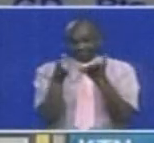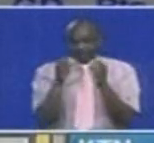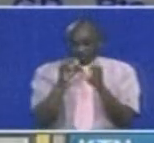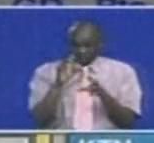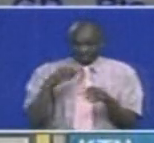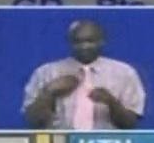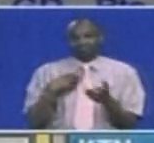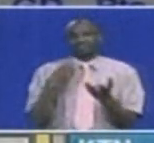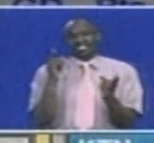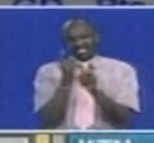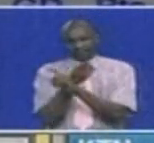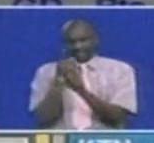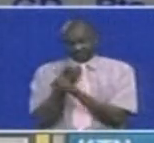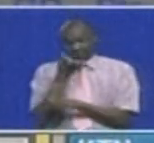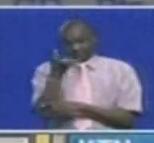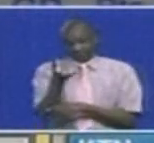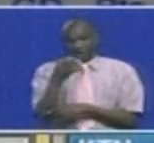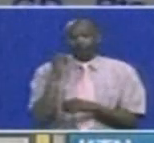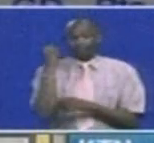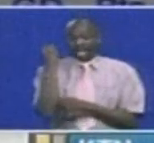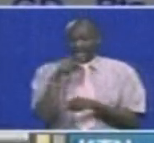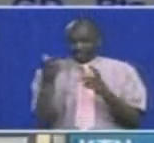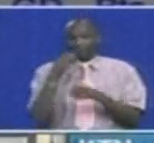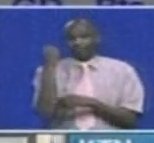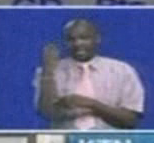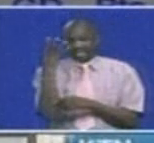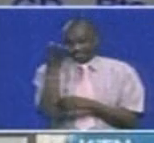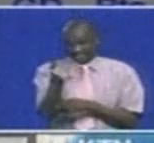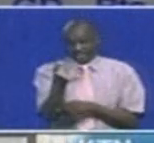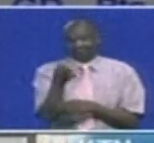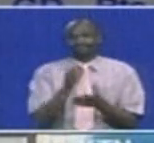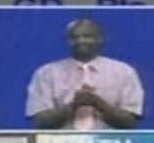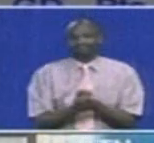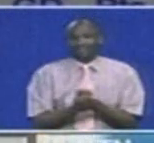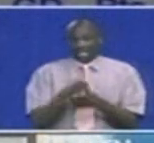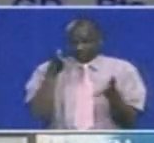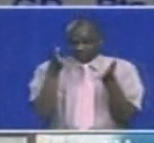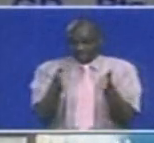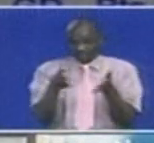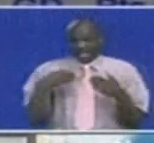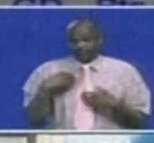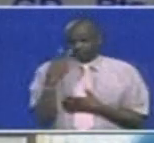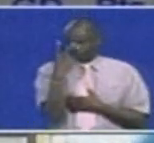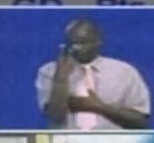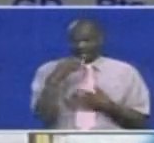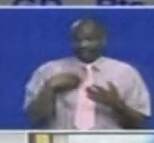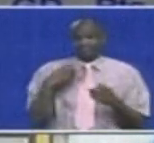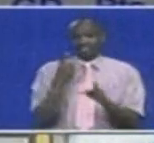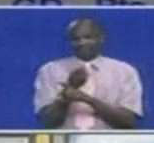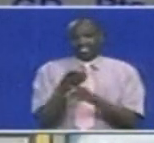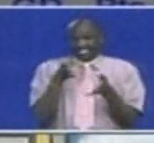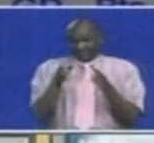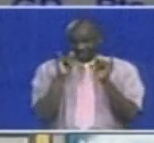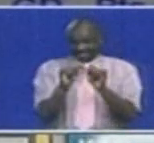Nandwa, Abdallah Juma, Tahir Muhyiddin of Bandari FC, and Salim Ali. And today, only two, Okidi and Muhyiddin, are still